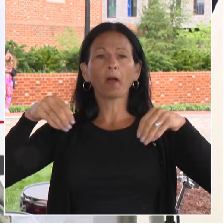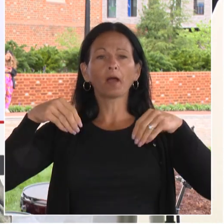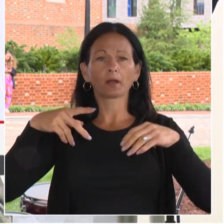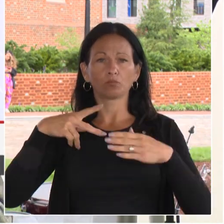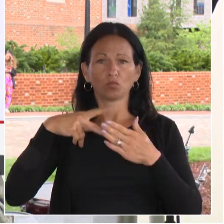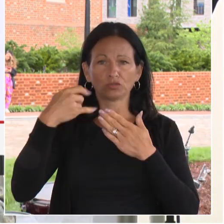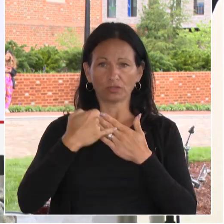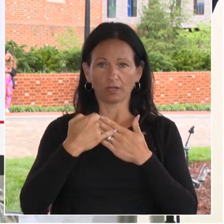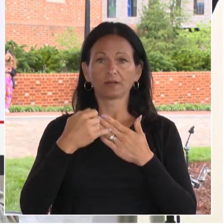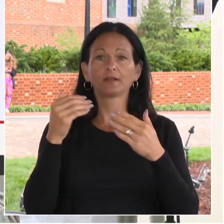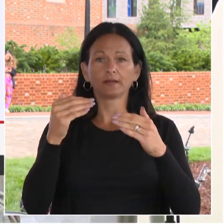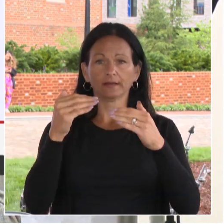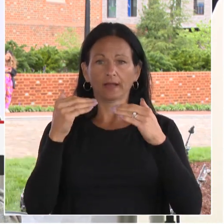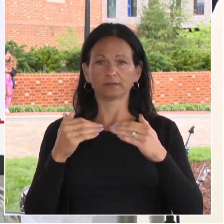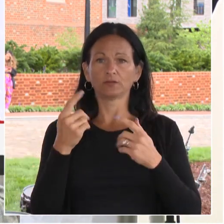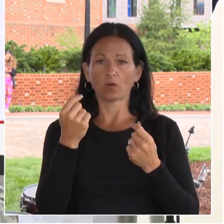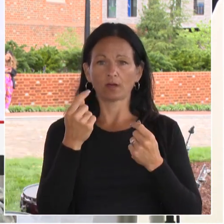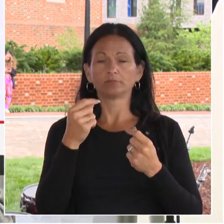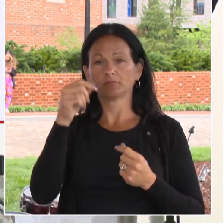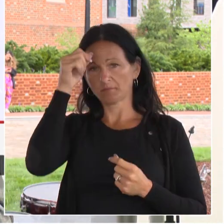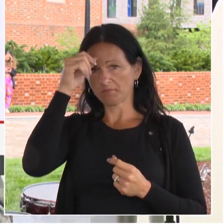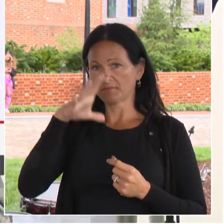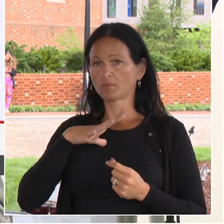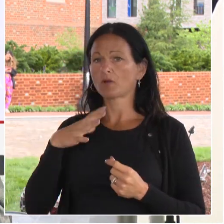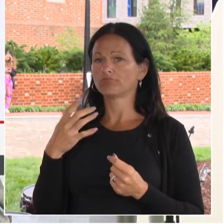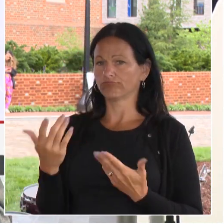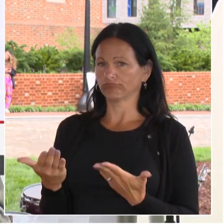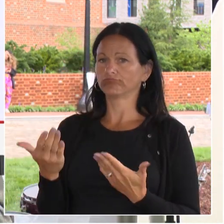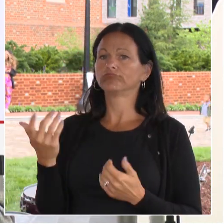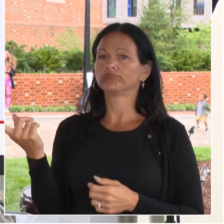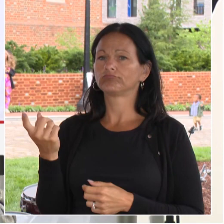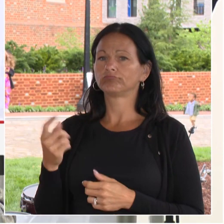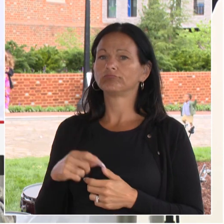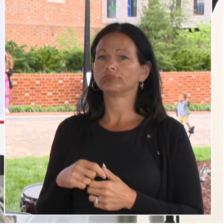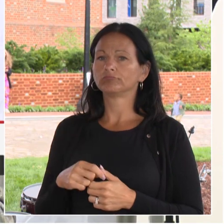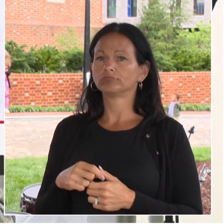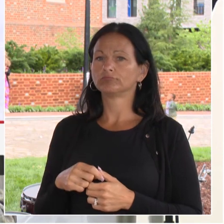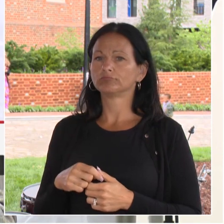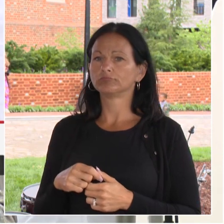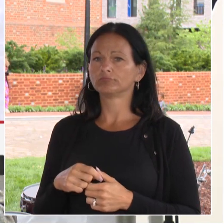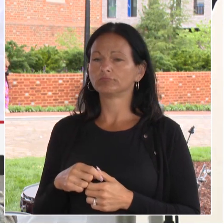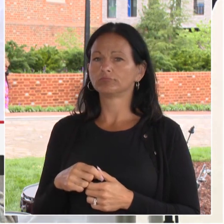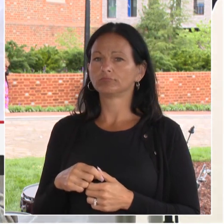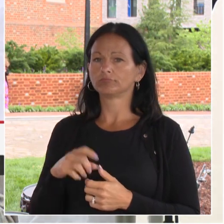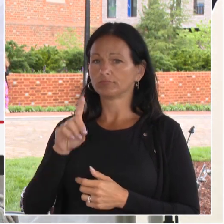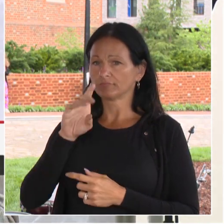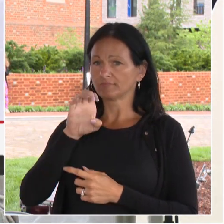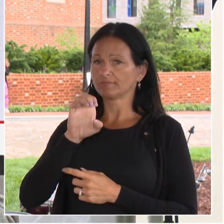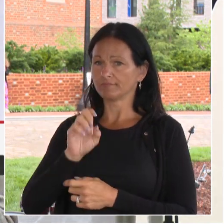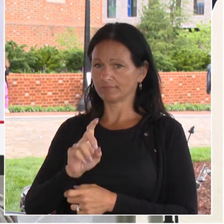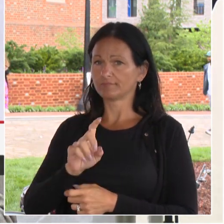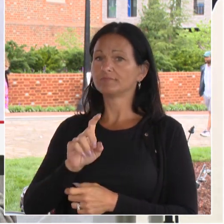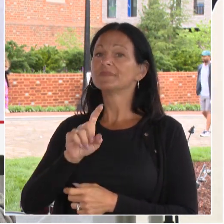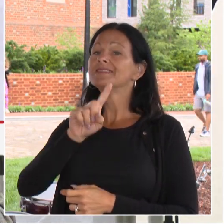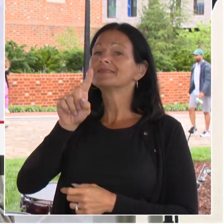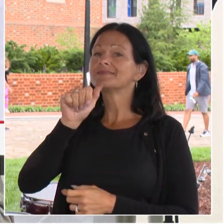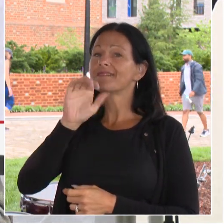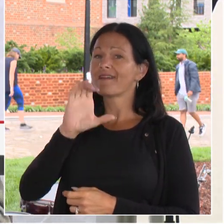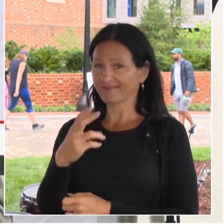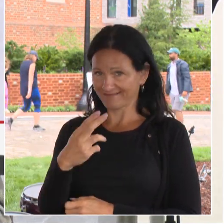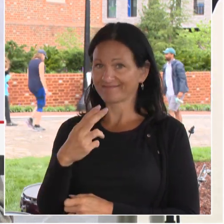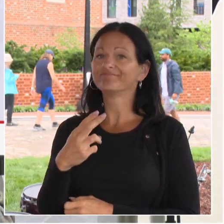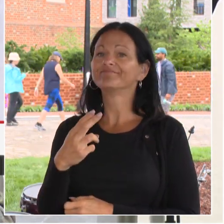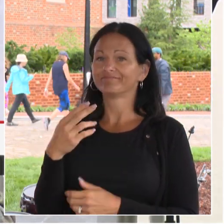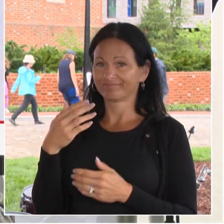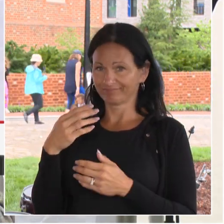going to speak, who's really the star of the show, Zachary Oxman. Zach is a Washingtonian, grew up in